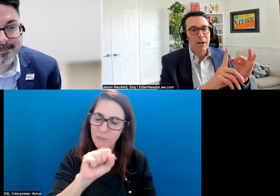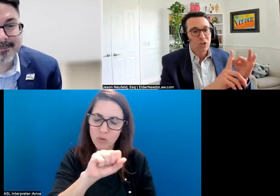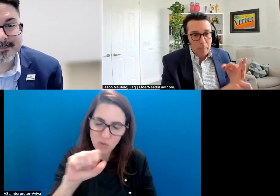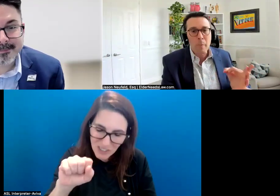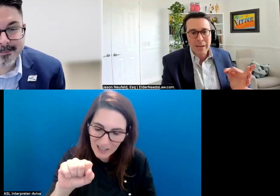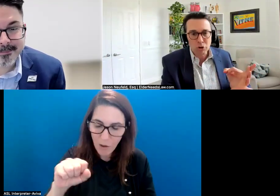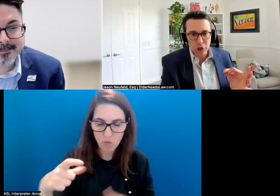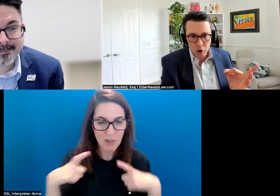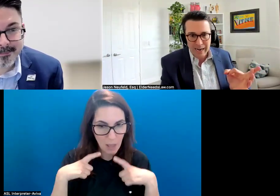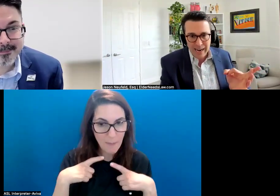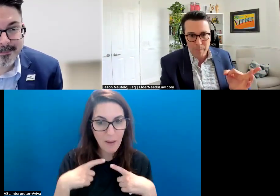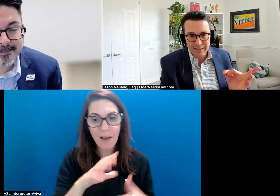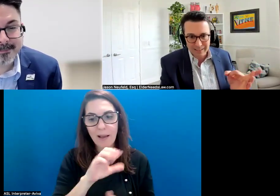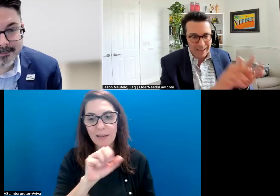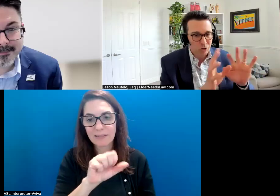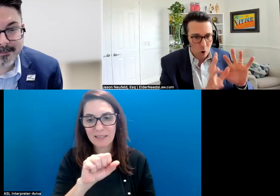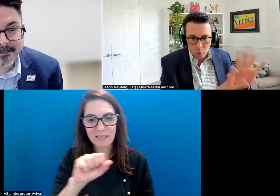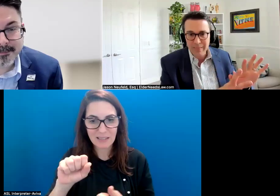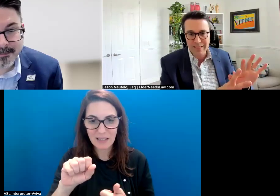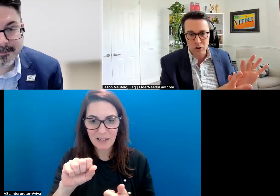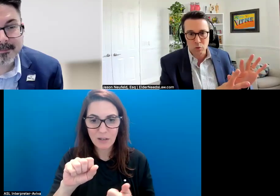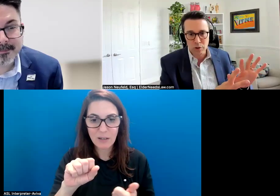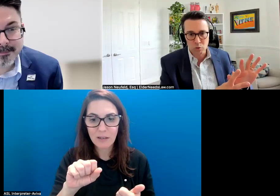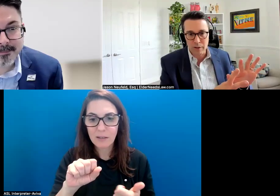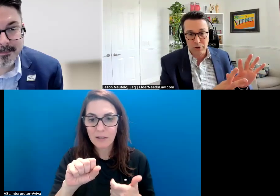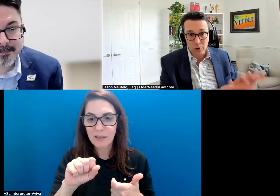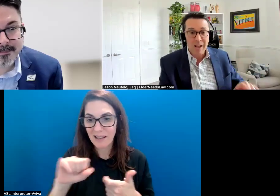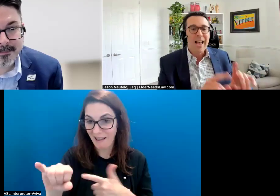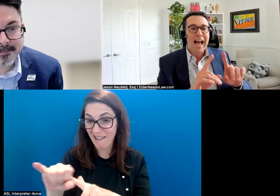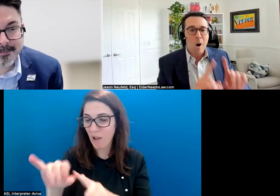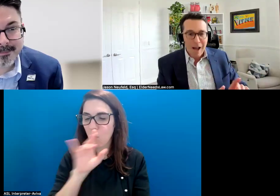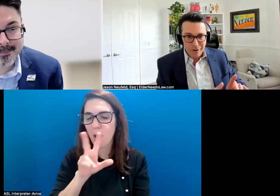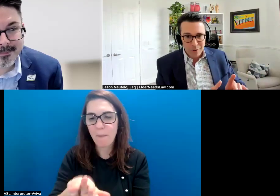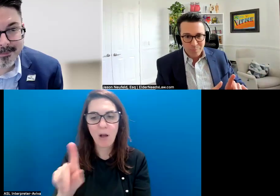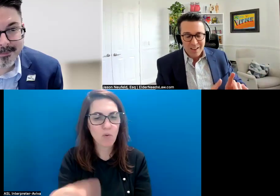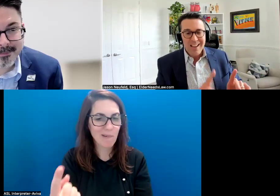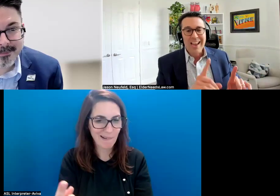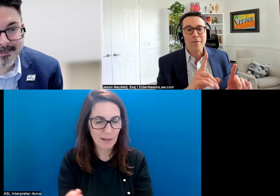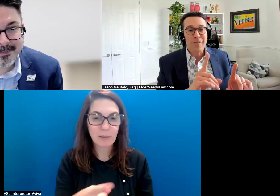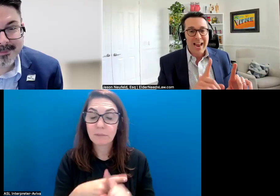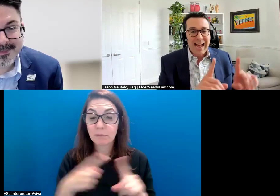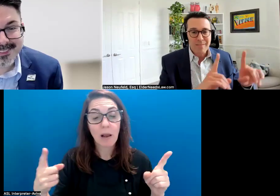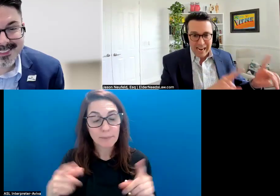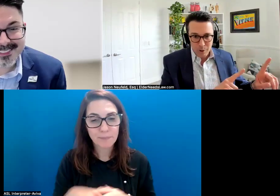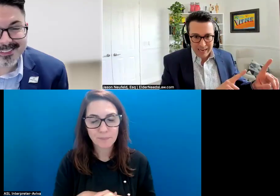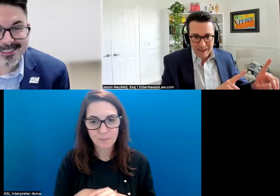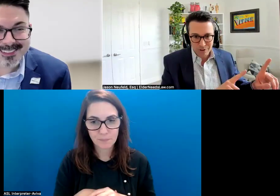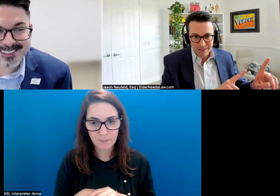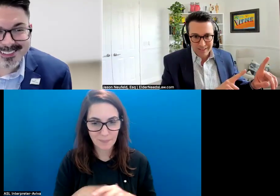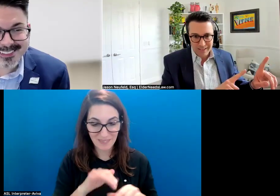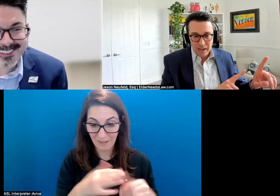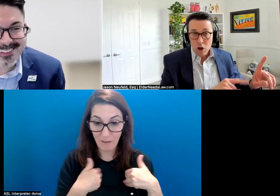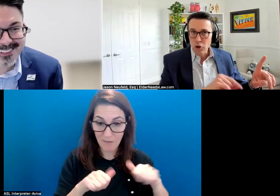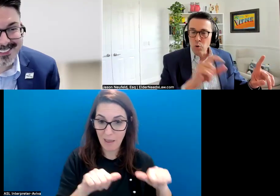disability, but supplemental security income, SSI. This is the only thing this is relevant to. However, if they have an ABLE